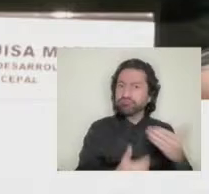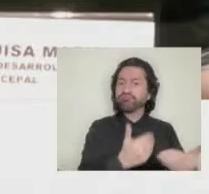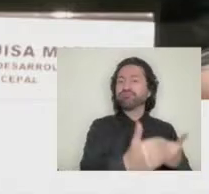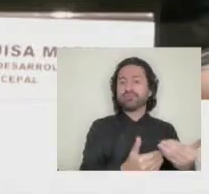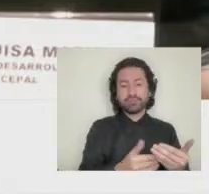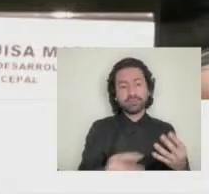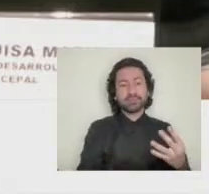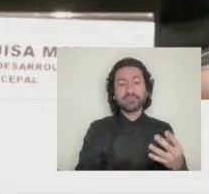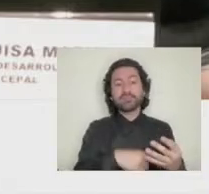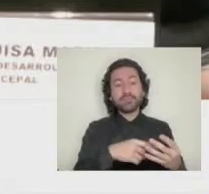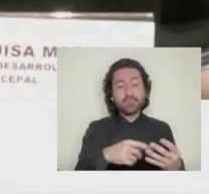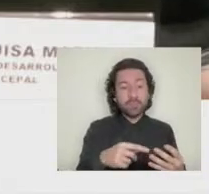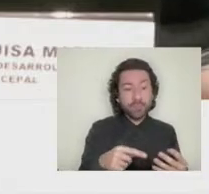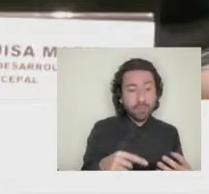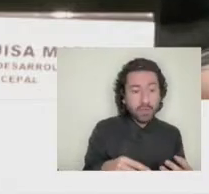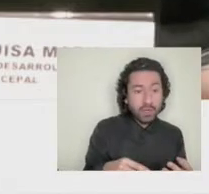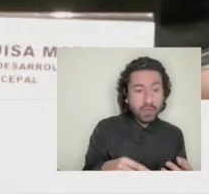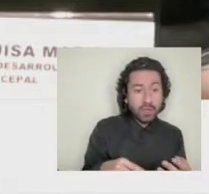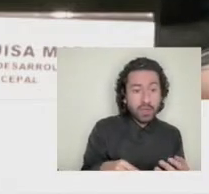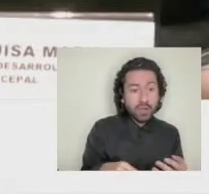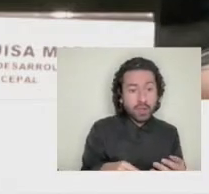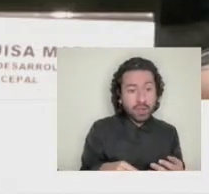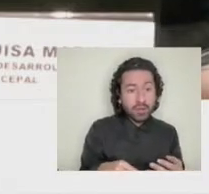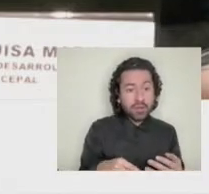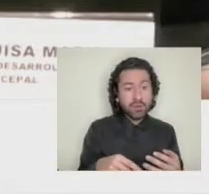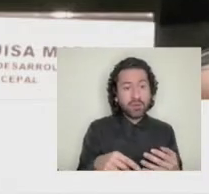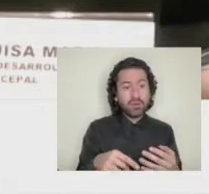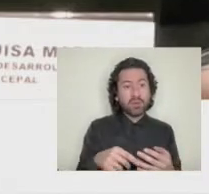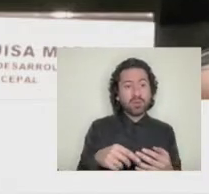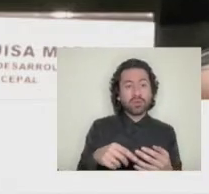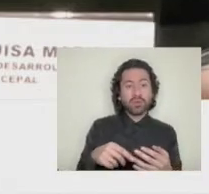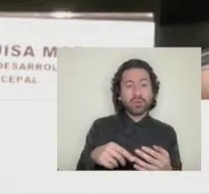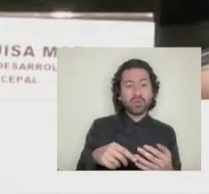a communicational dimension, the public